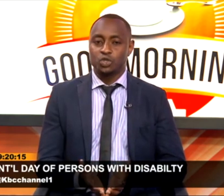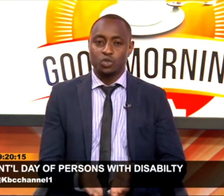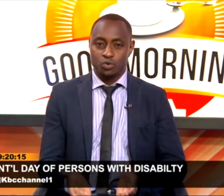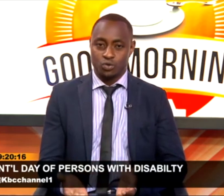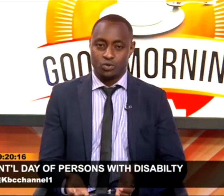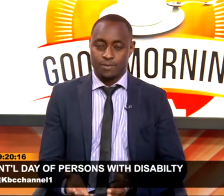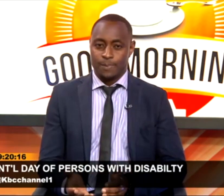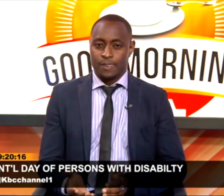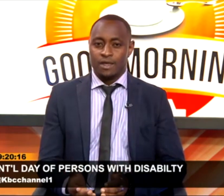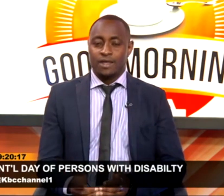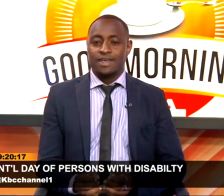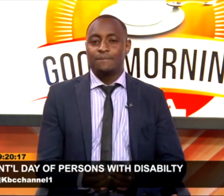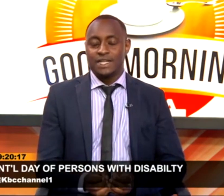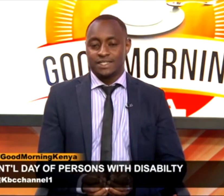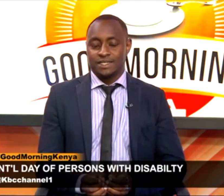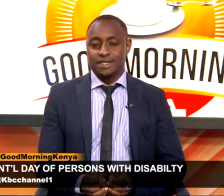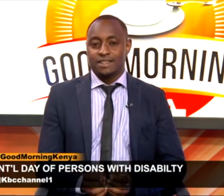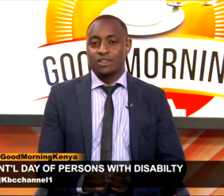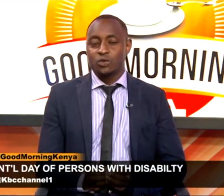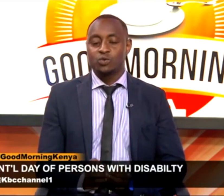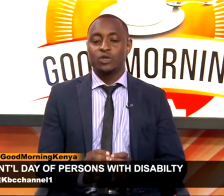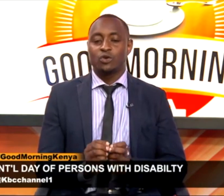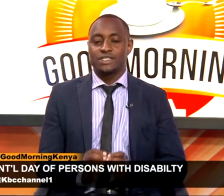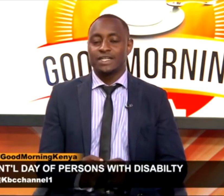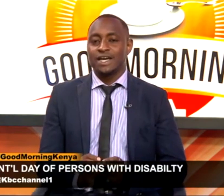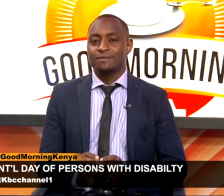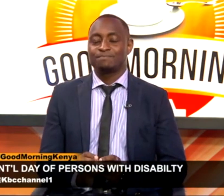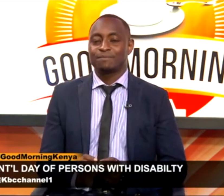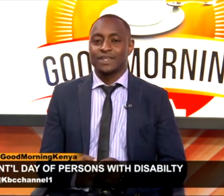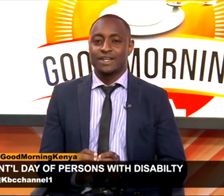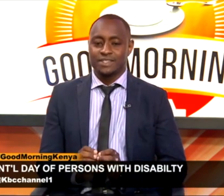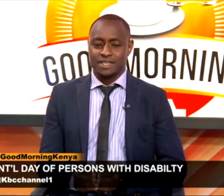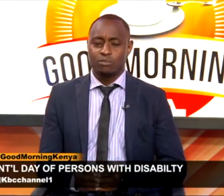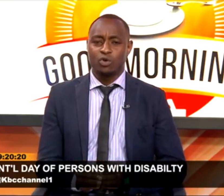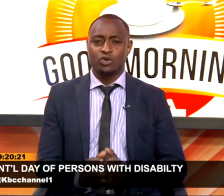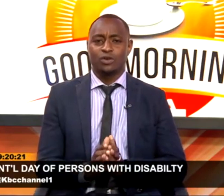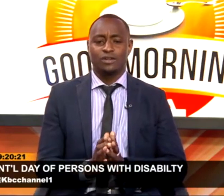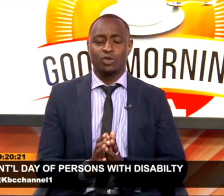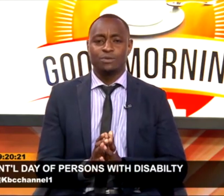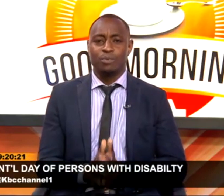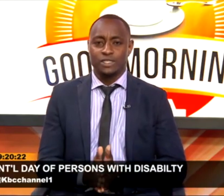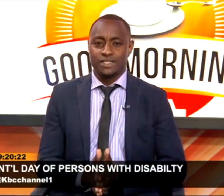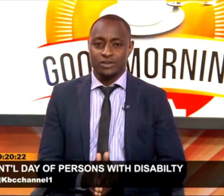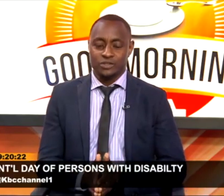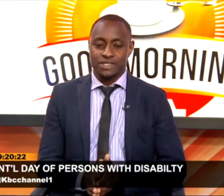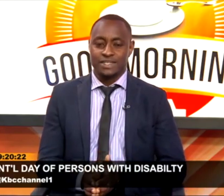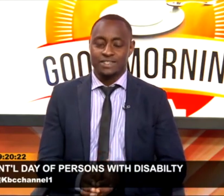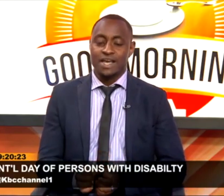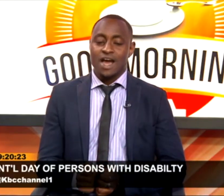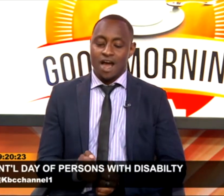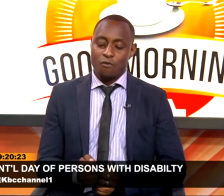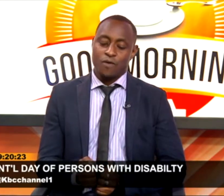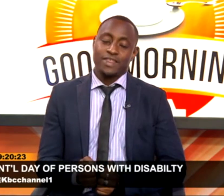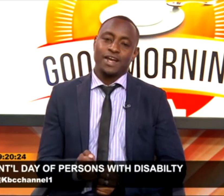instance to show the ability that those who we consider disabled or not important in our